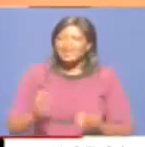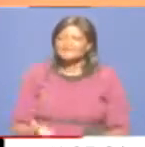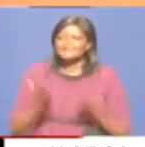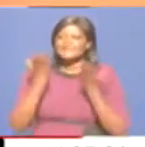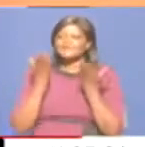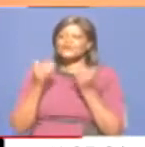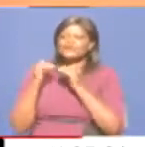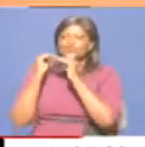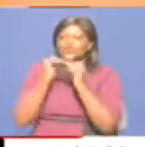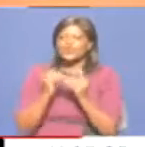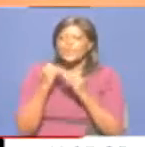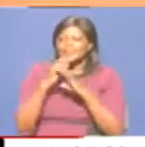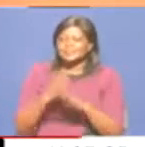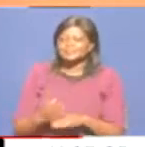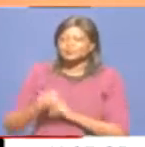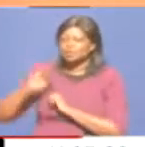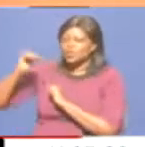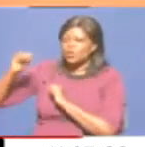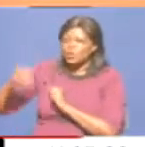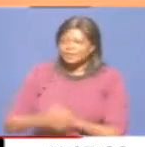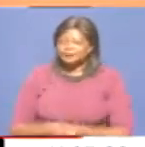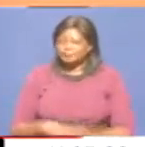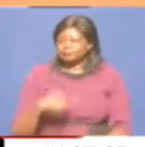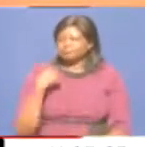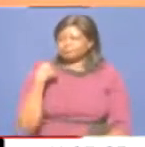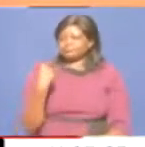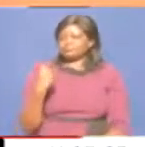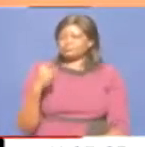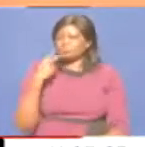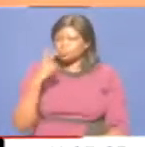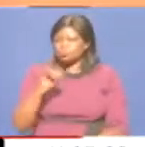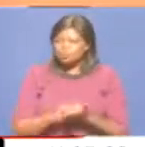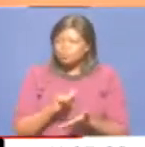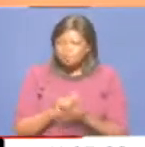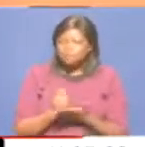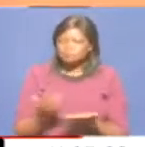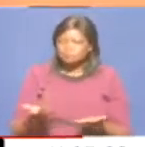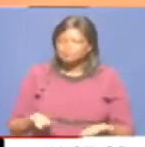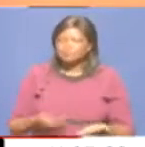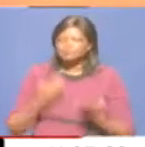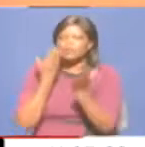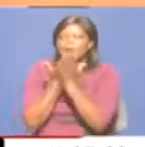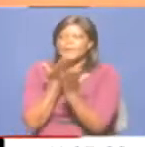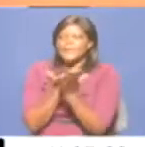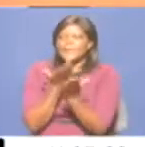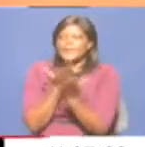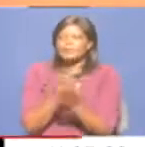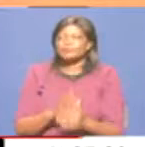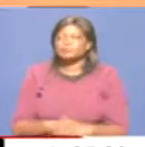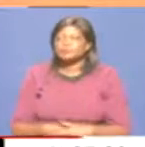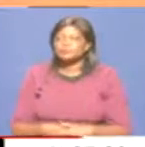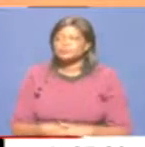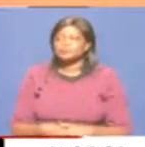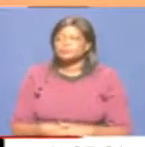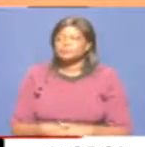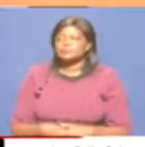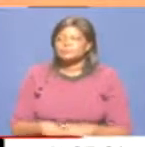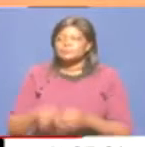equitable share to the counties. Mm. Recently, we saw the proposal of